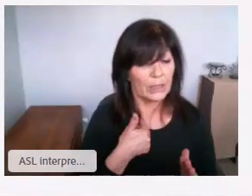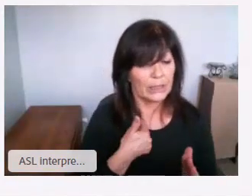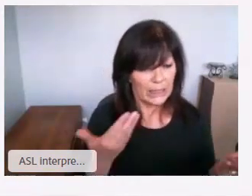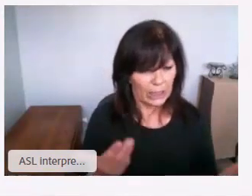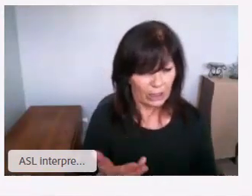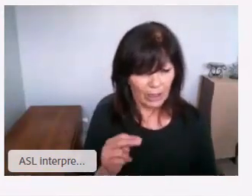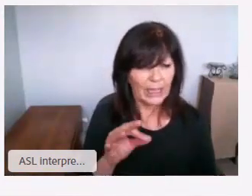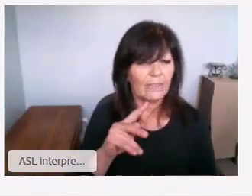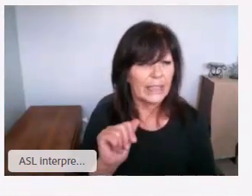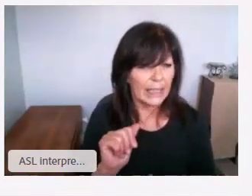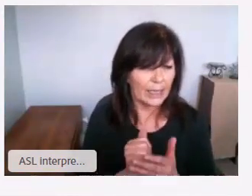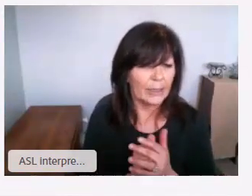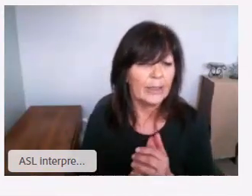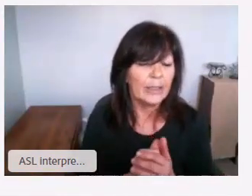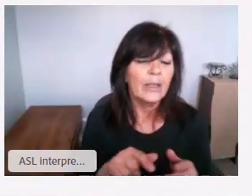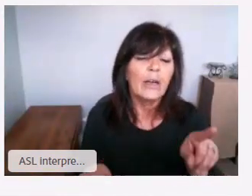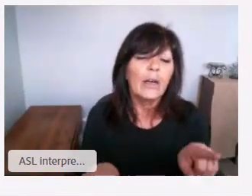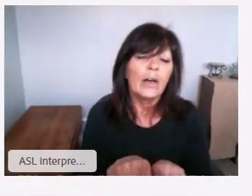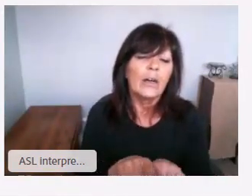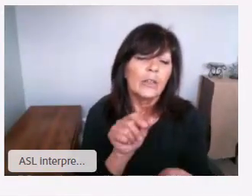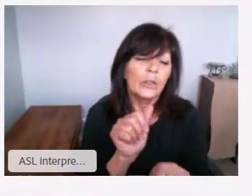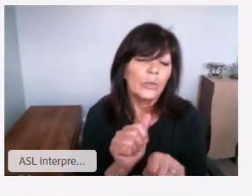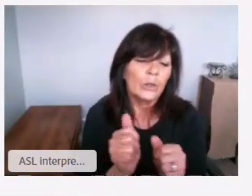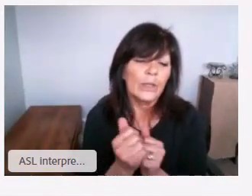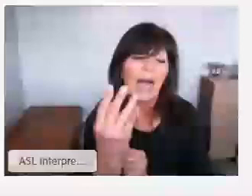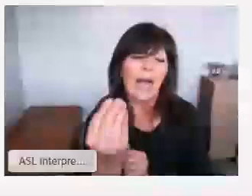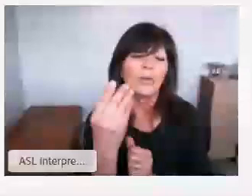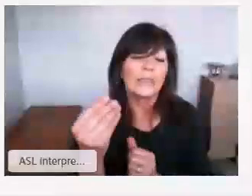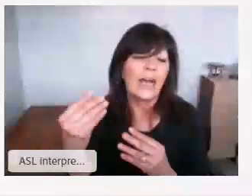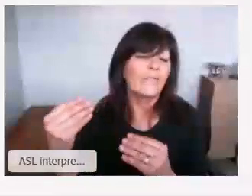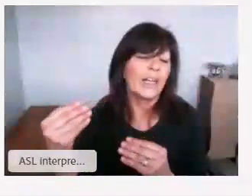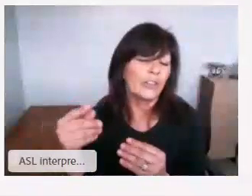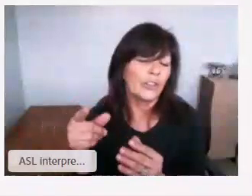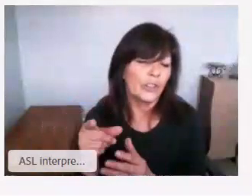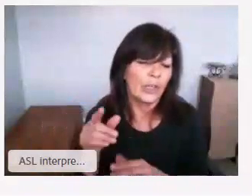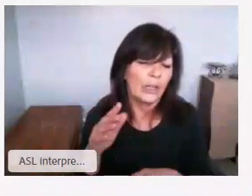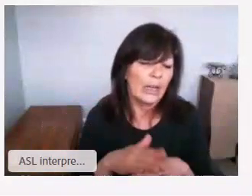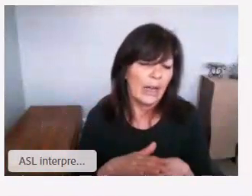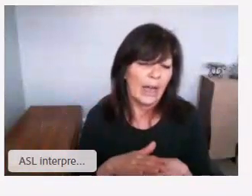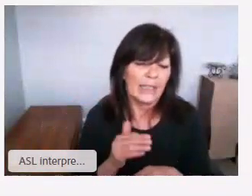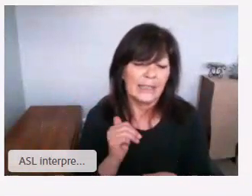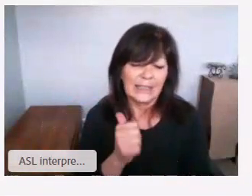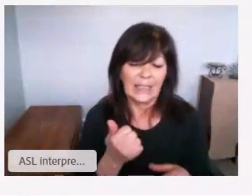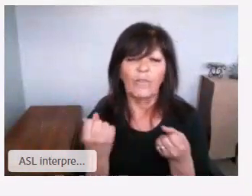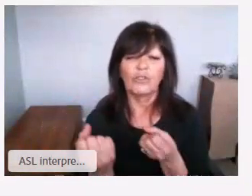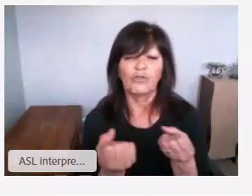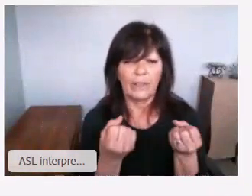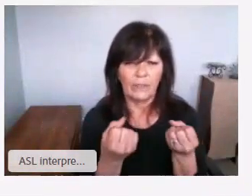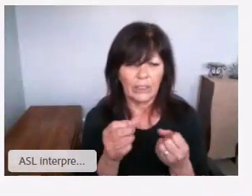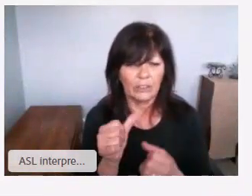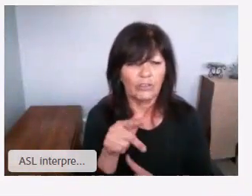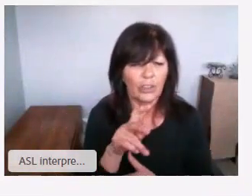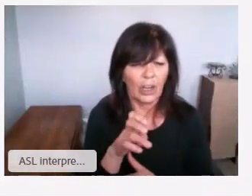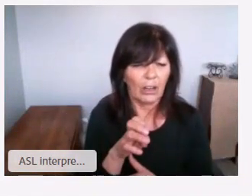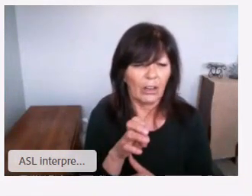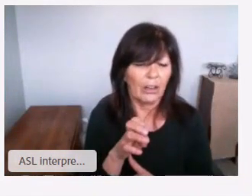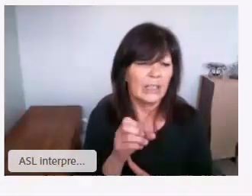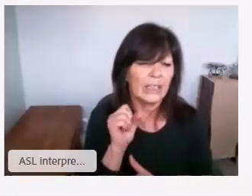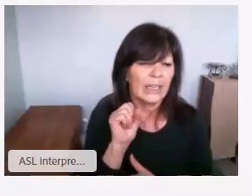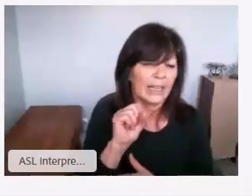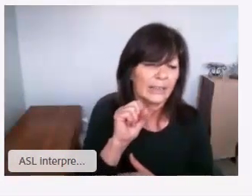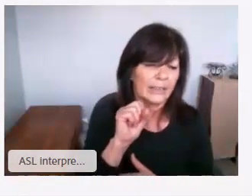NFTA. Additionally, we are working with an outside vendor on the self-driven shuttle service, or SDS,